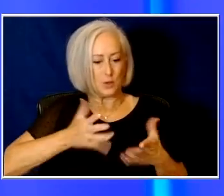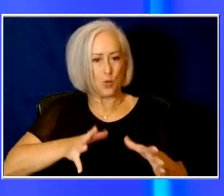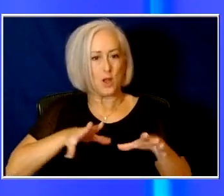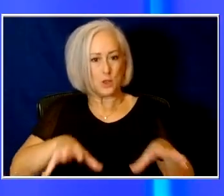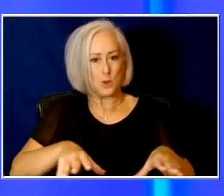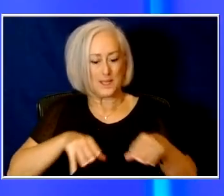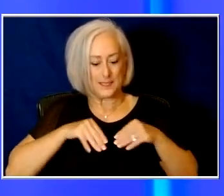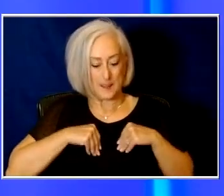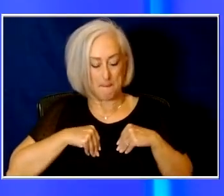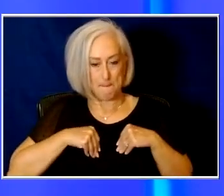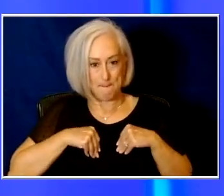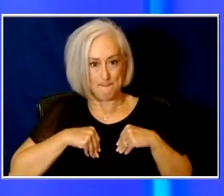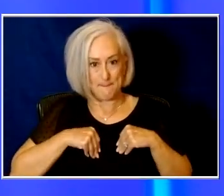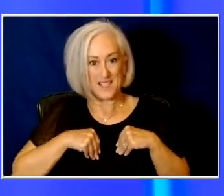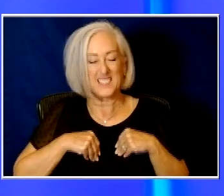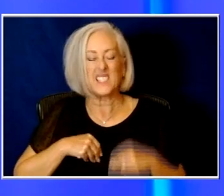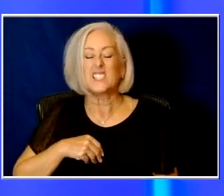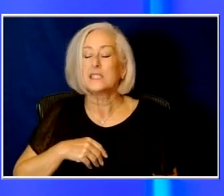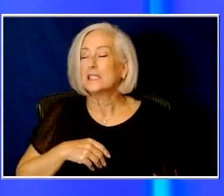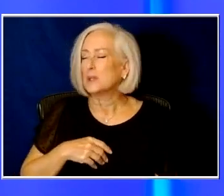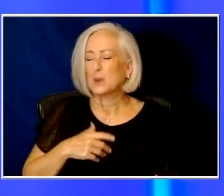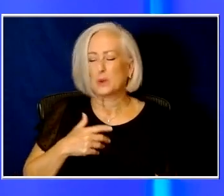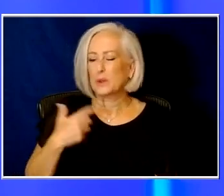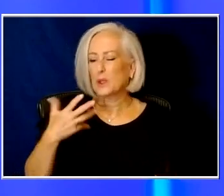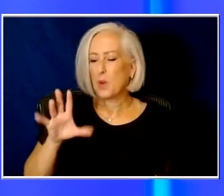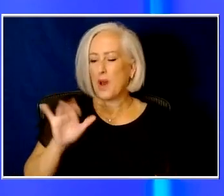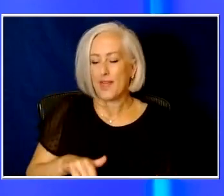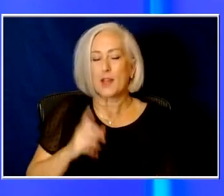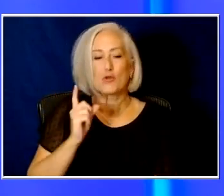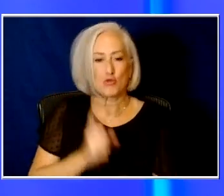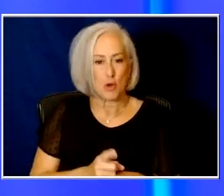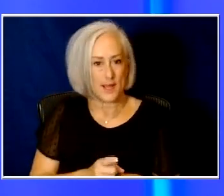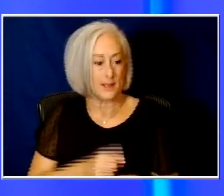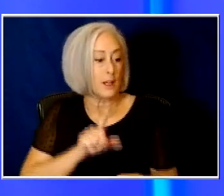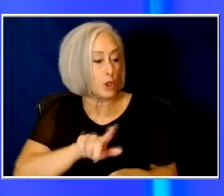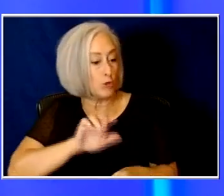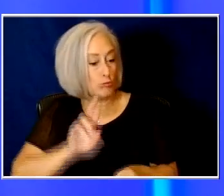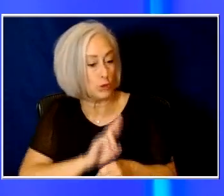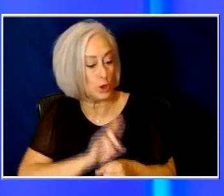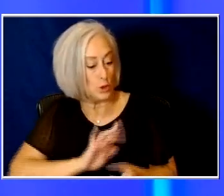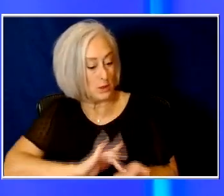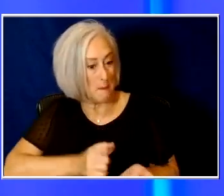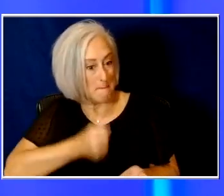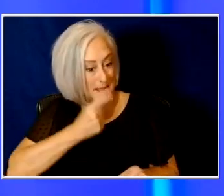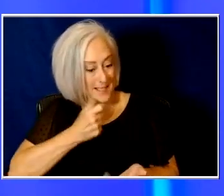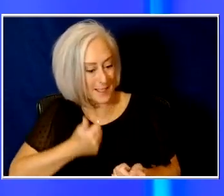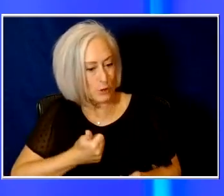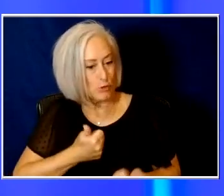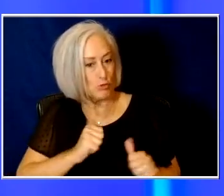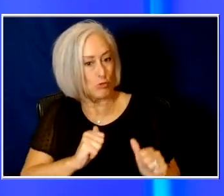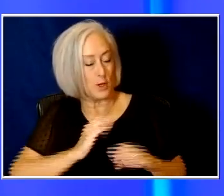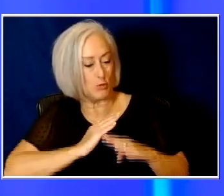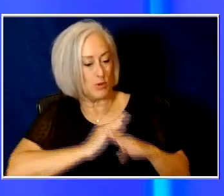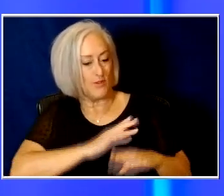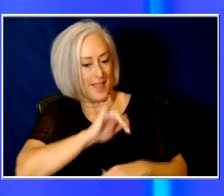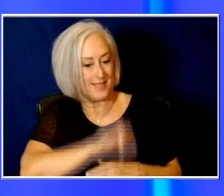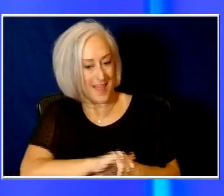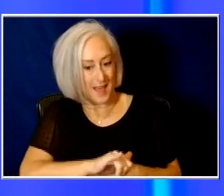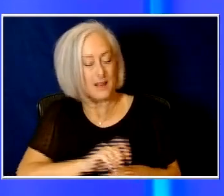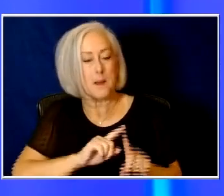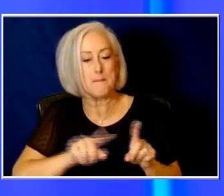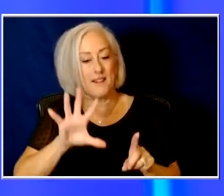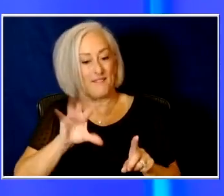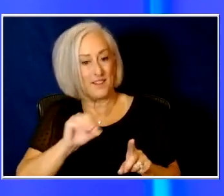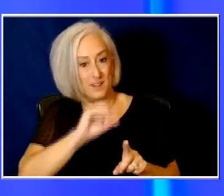in spite of taking medication to prevent it. Mm-hmm. So he had to go through that. He was on steroids, and he